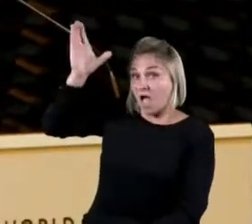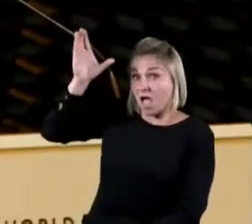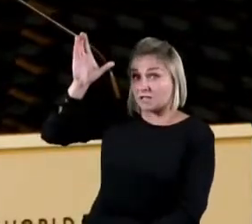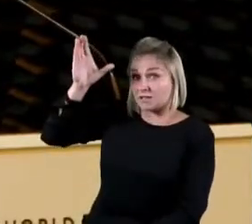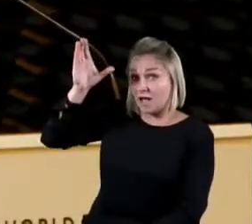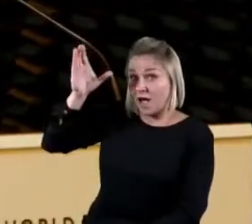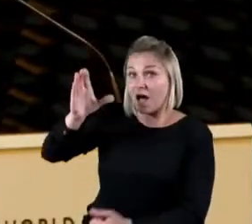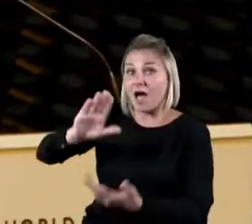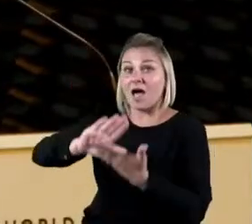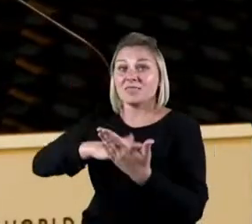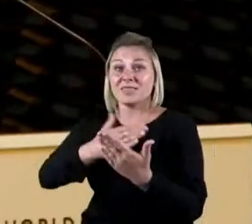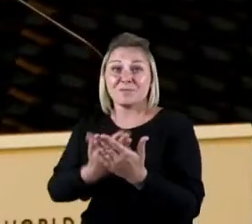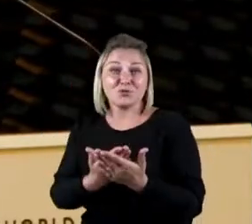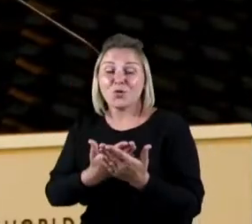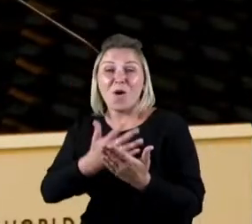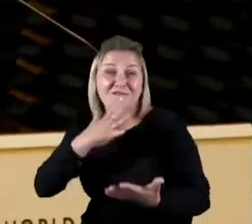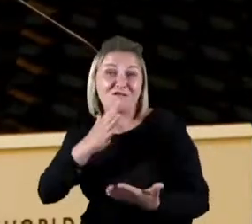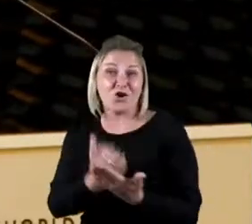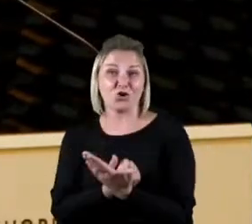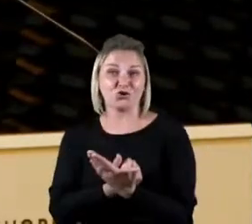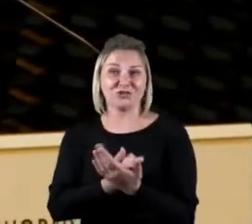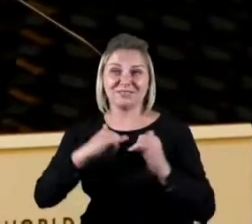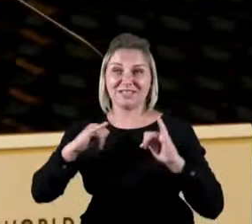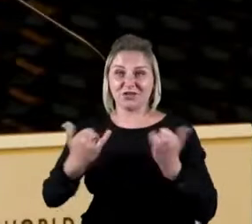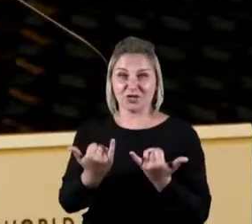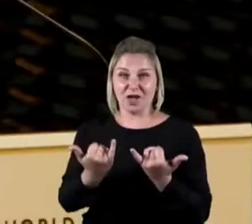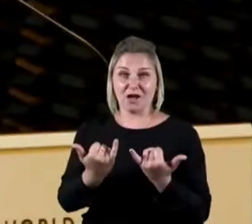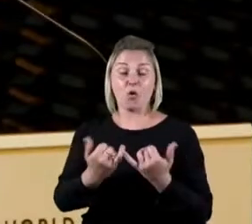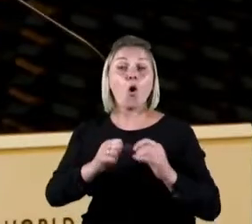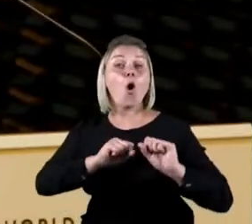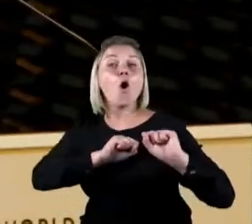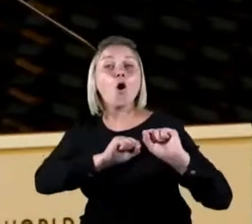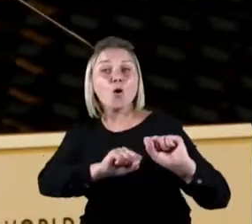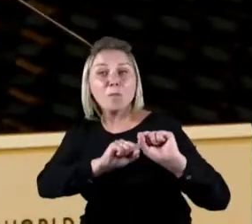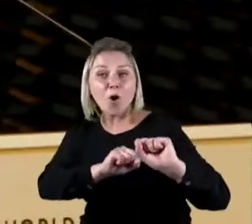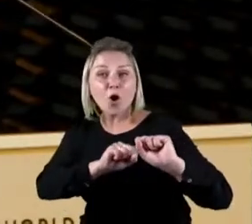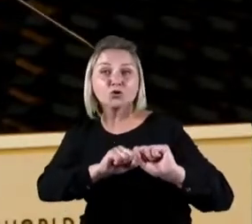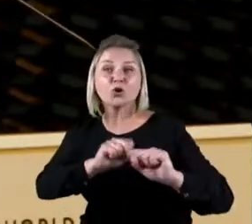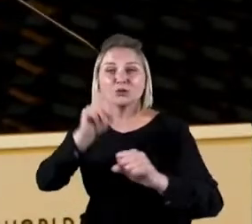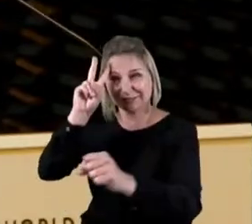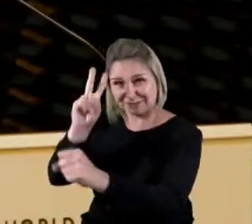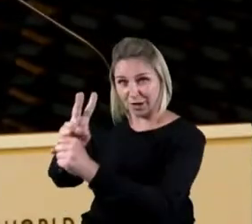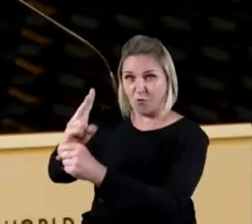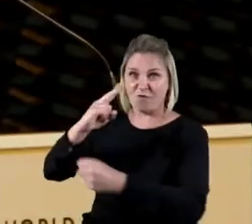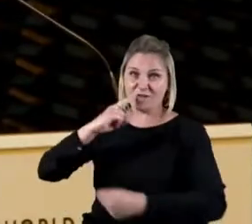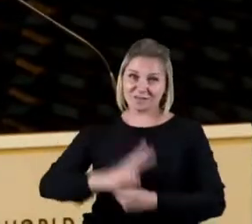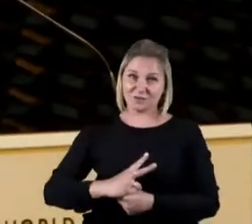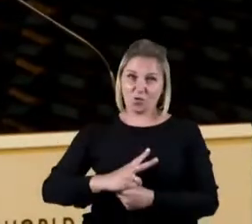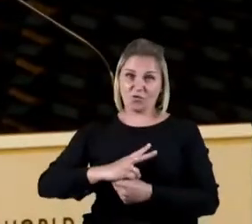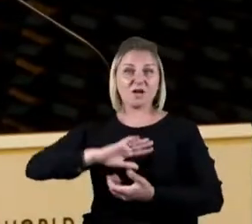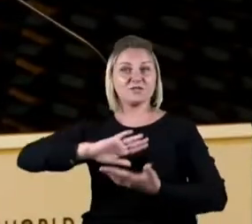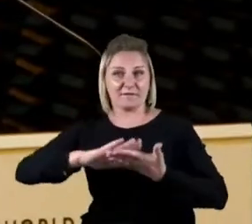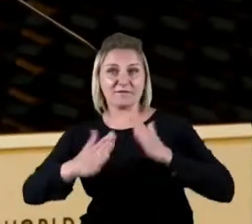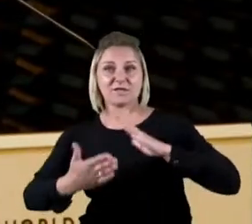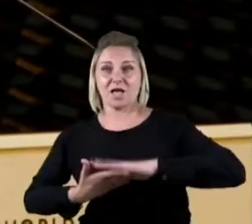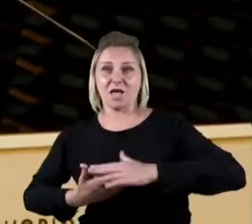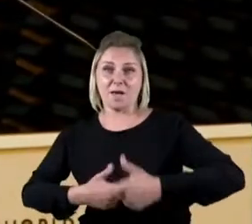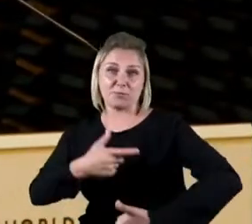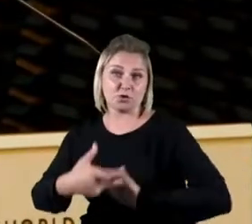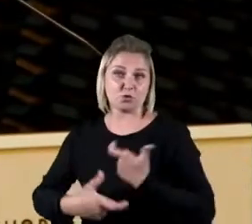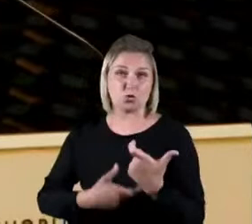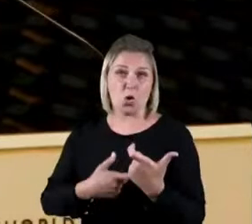integrated way. Resilience is a way to create trust. On all the examples that